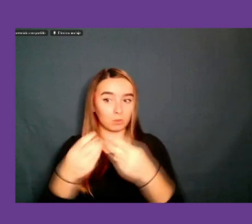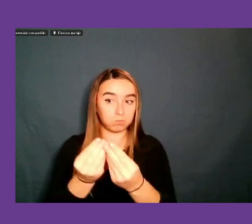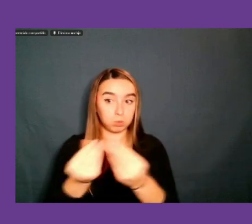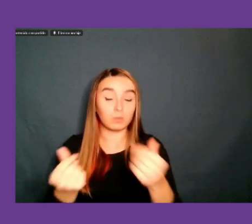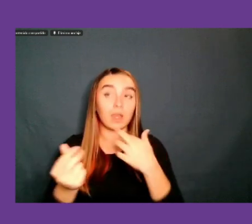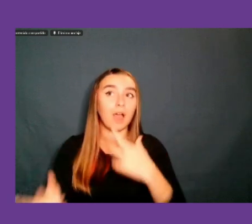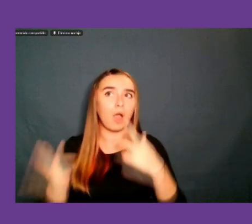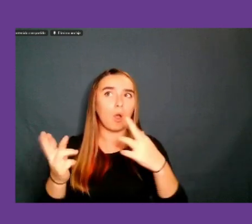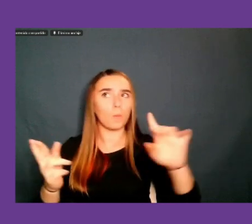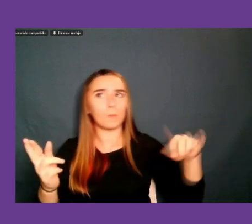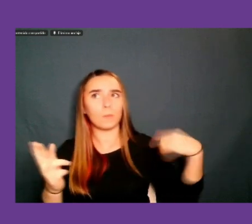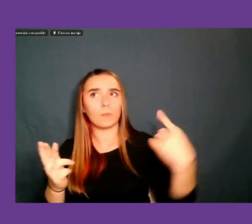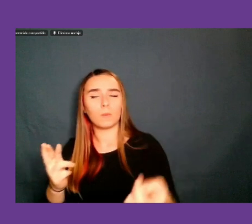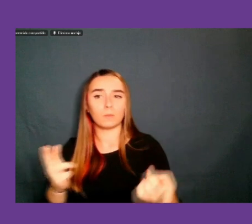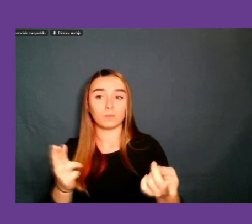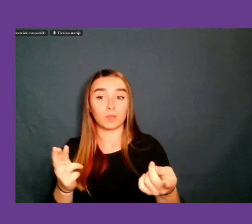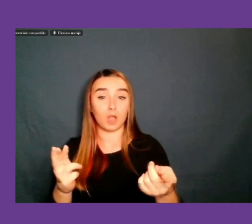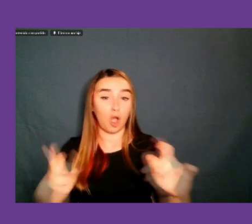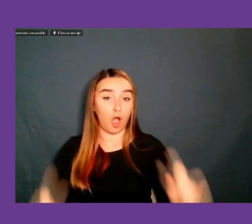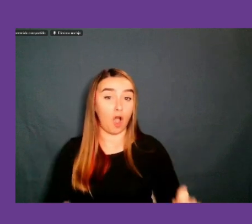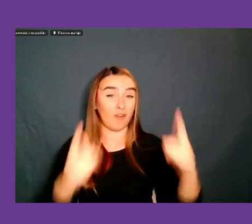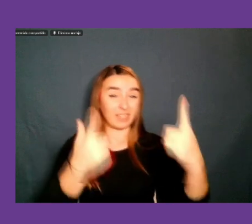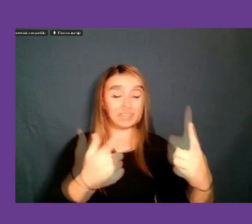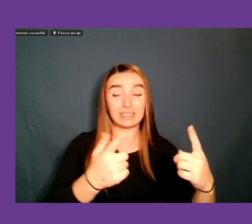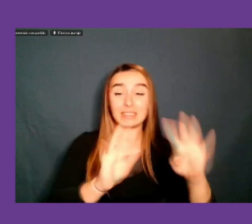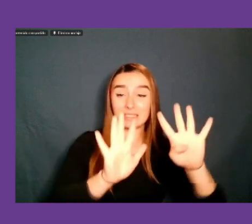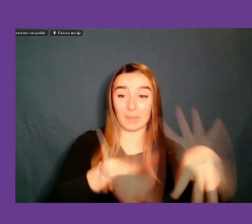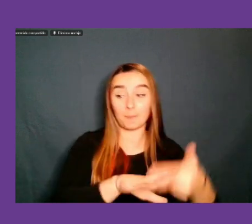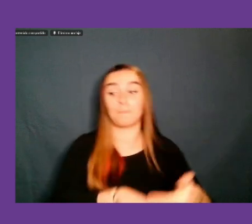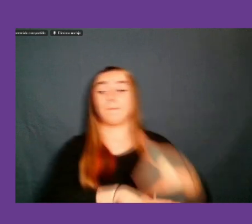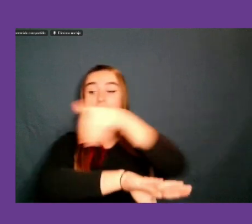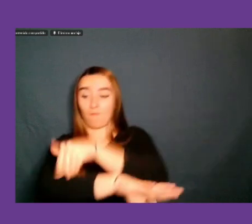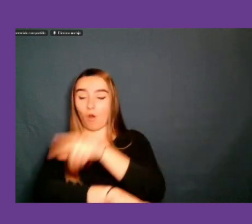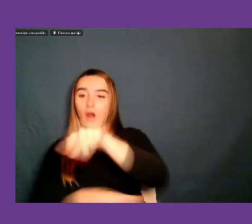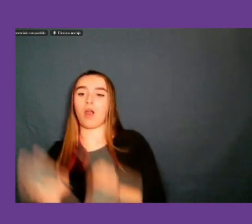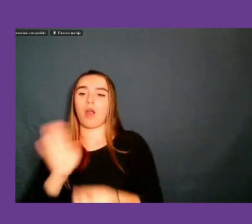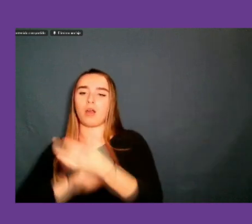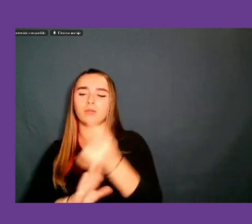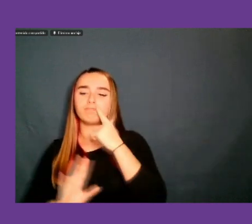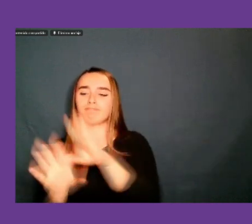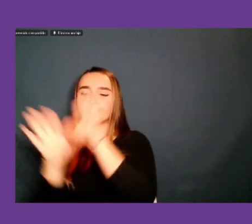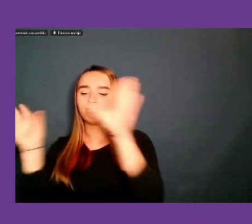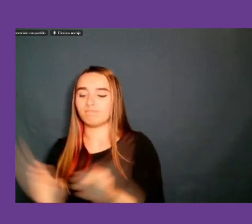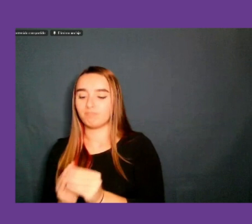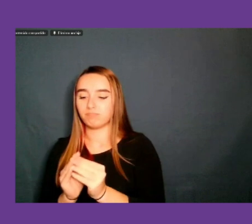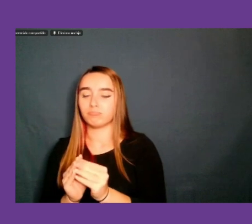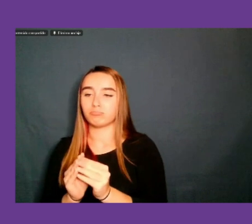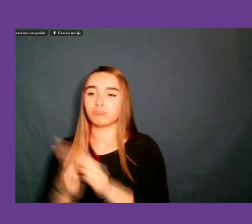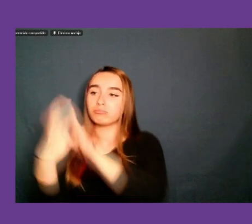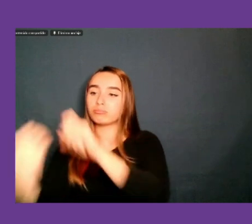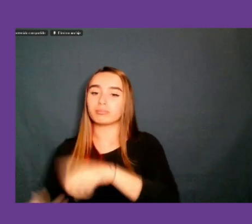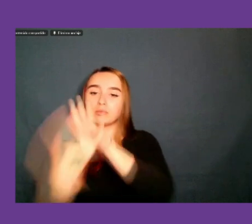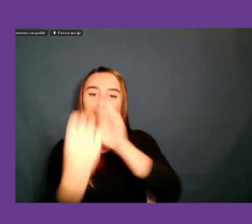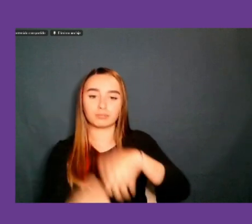is before the official new draft in September, that we will have come to a conclusion and be in agreement with the